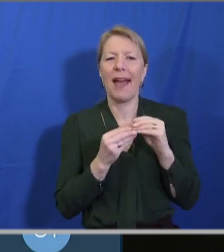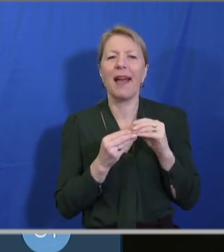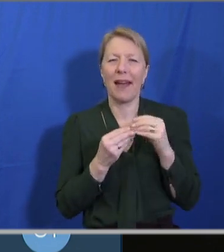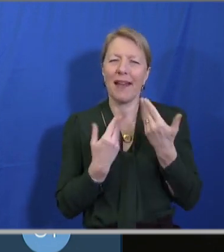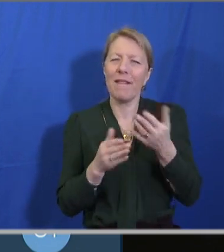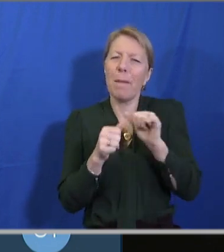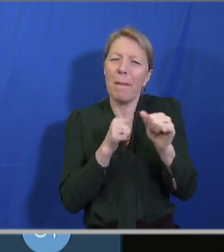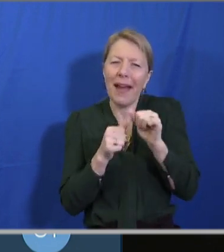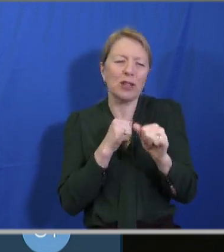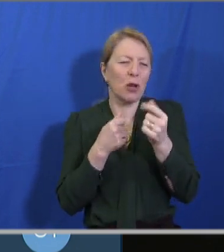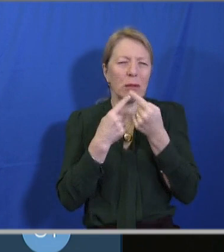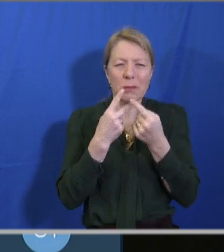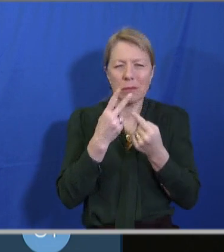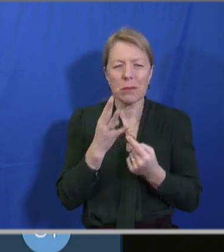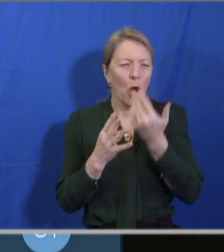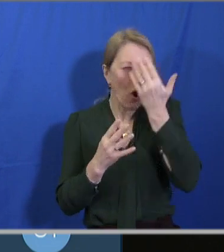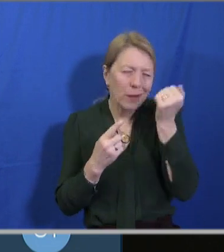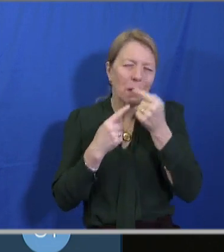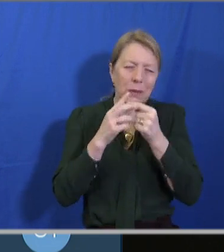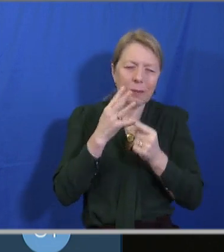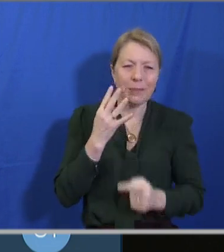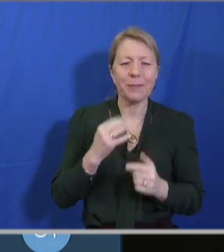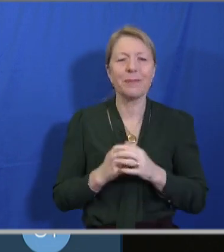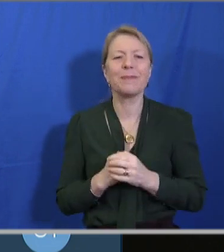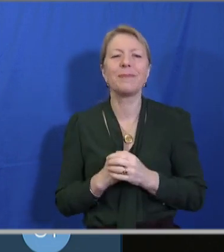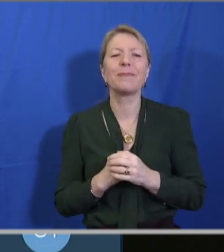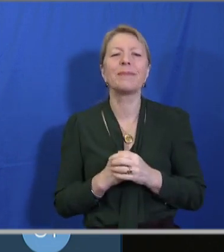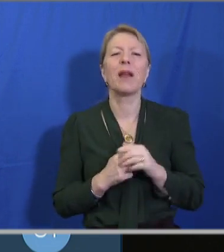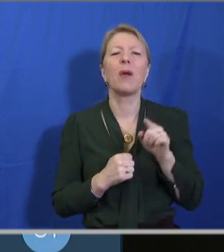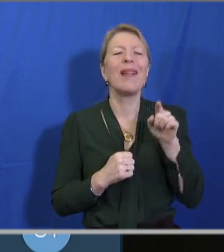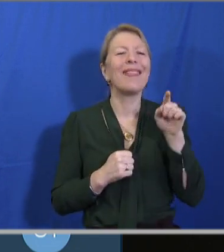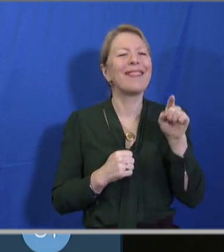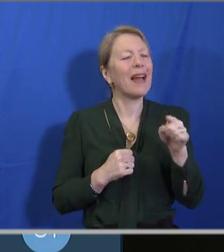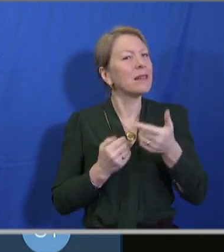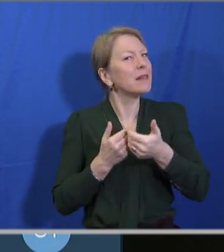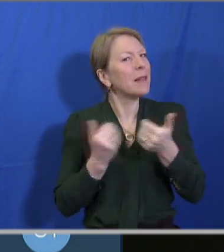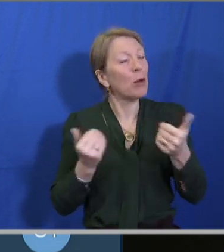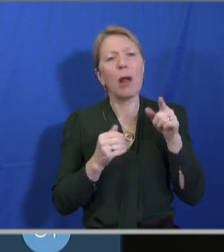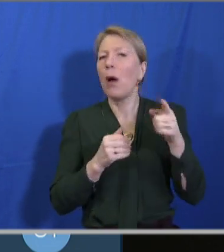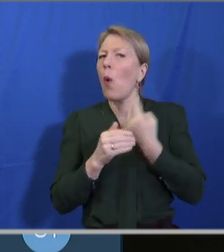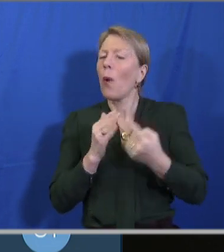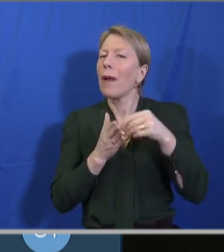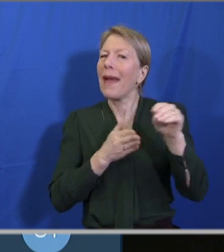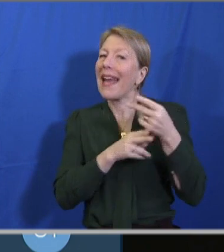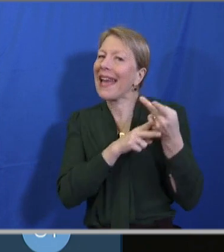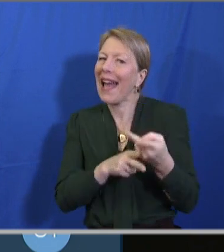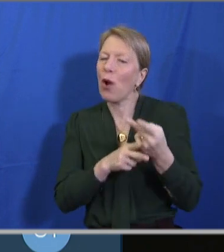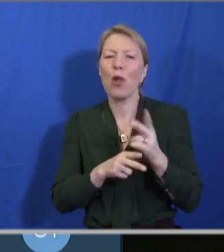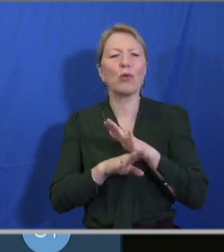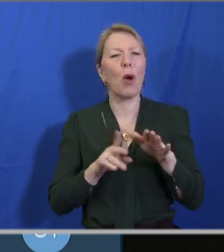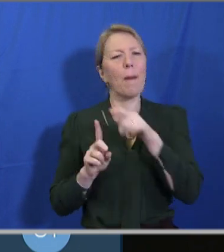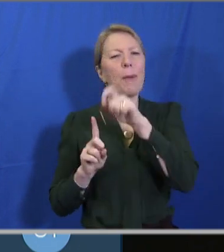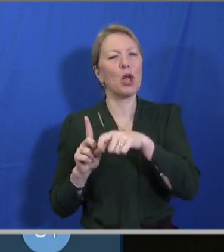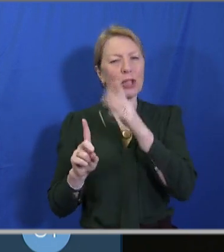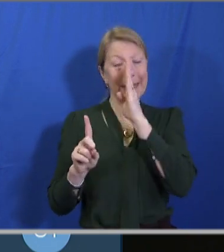being rolled out. It does not extend to personal assistants employed through direct payments. However, I am considering if there would be scope